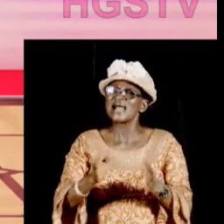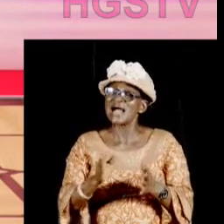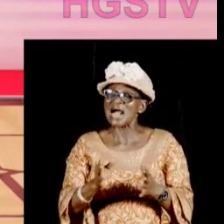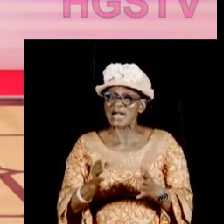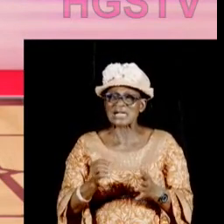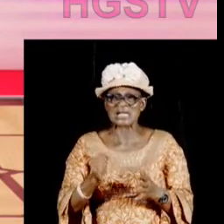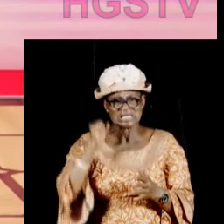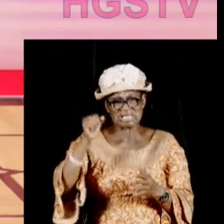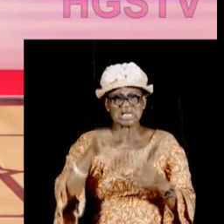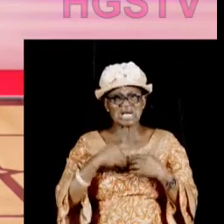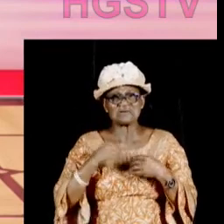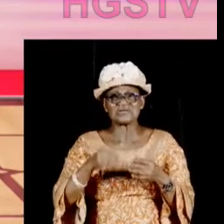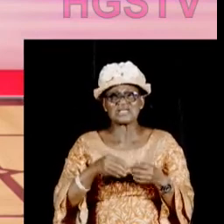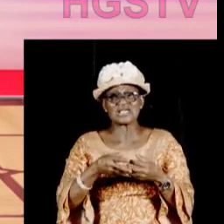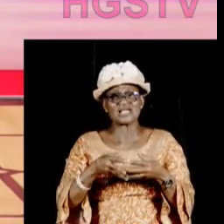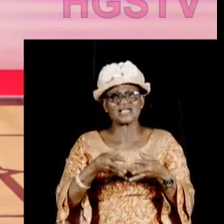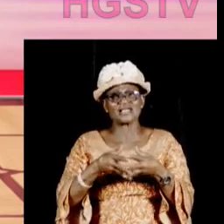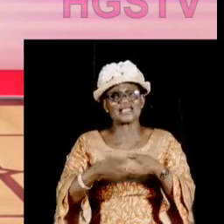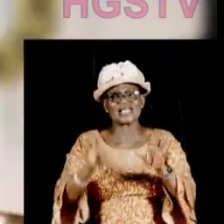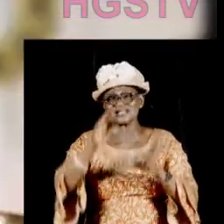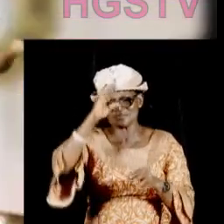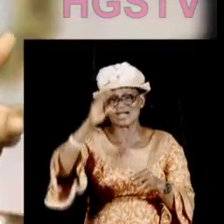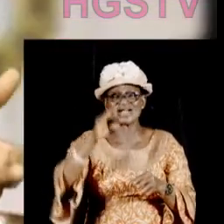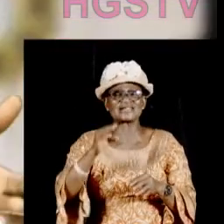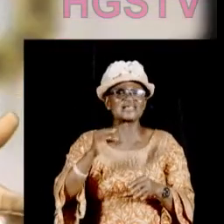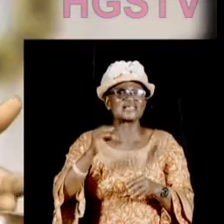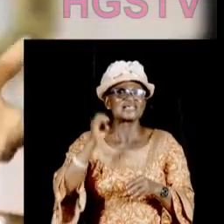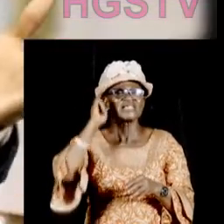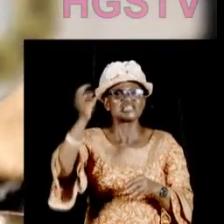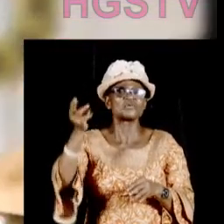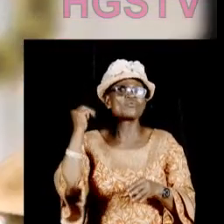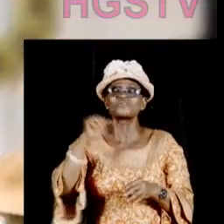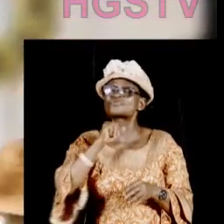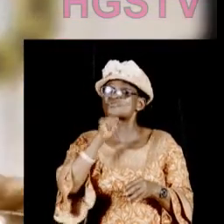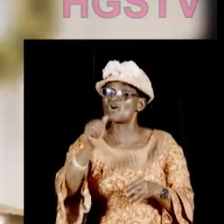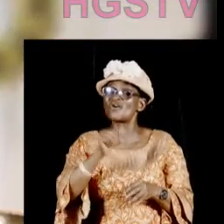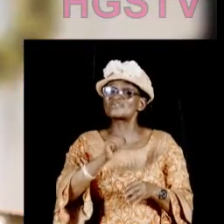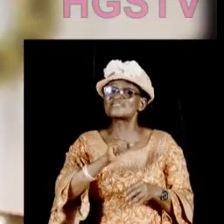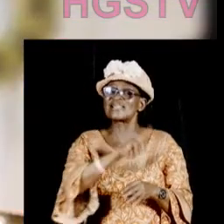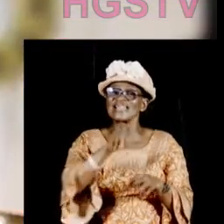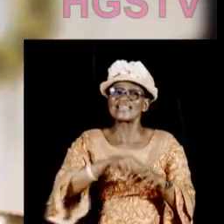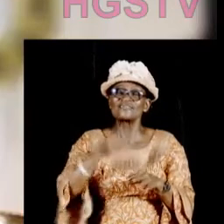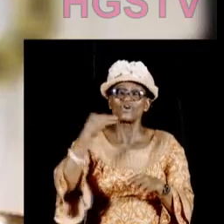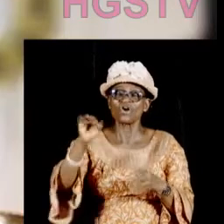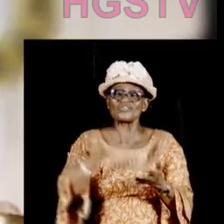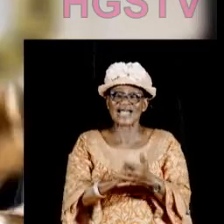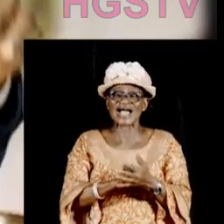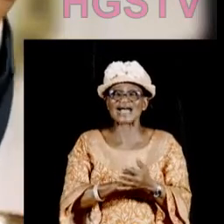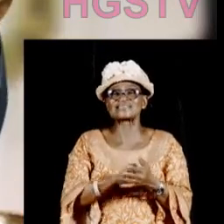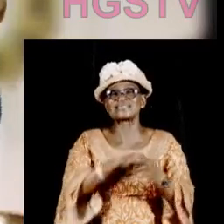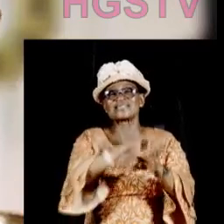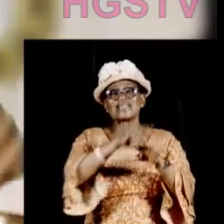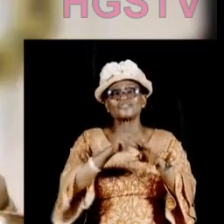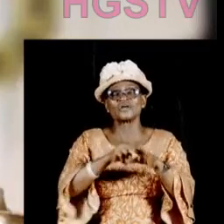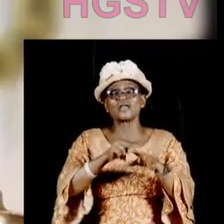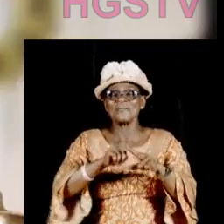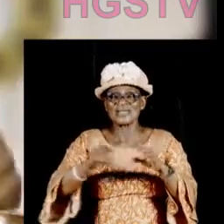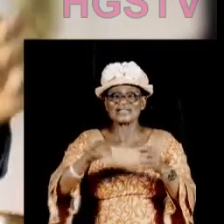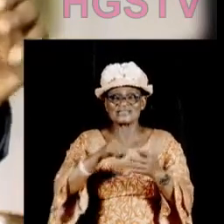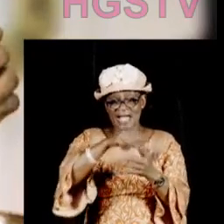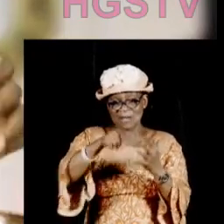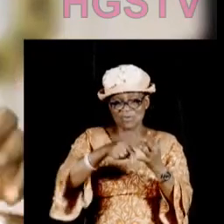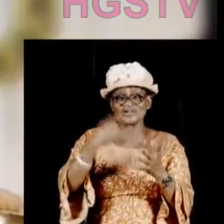Mordecai. He was not a native or indigene of that nation, but among the virgin,